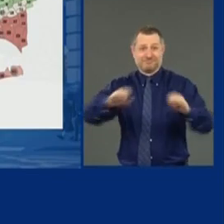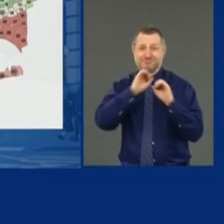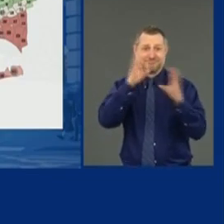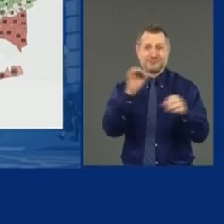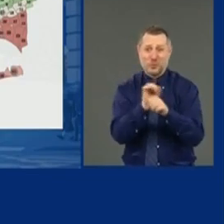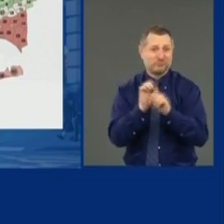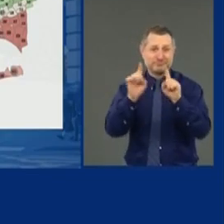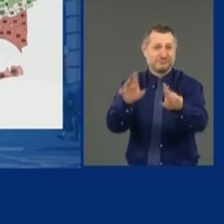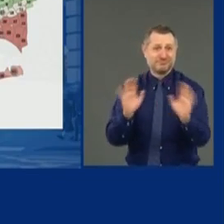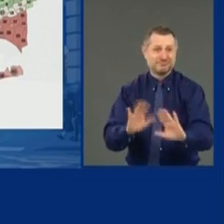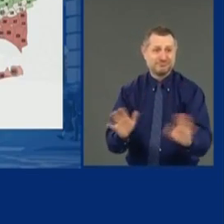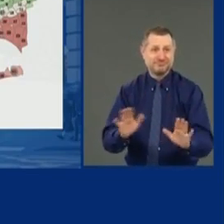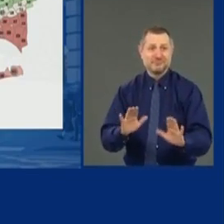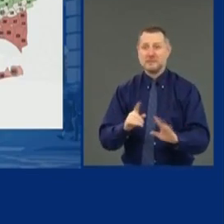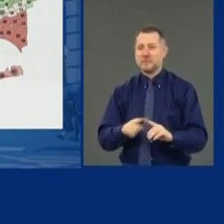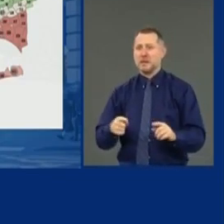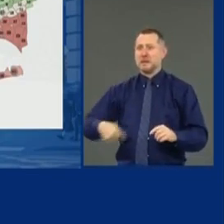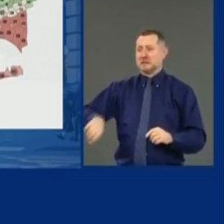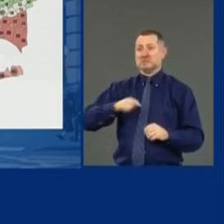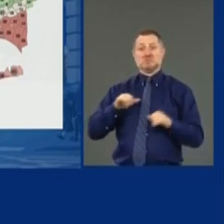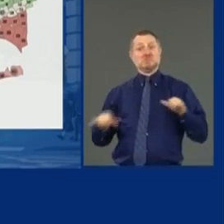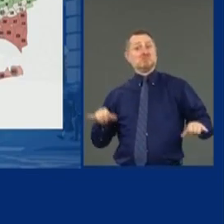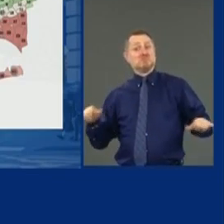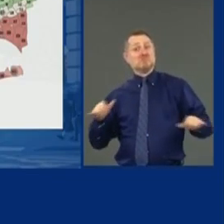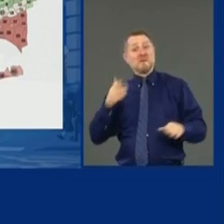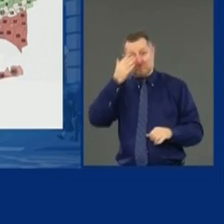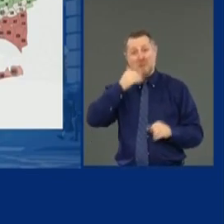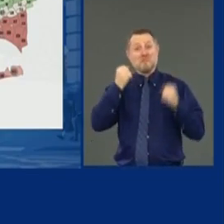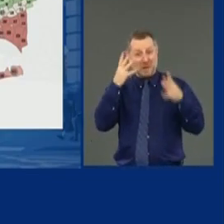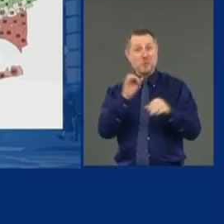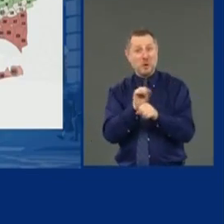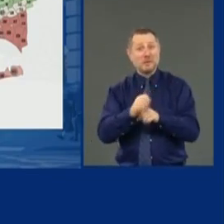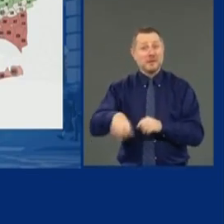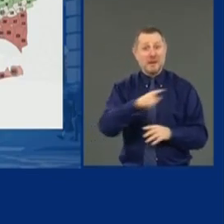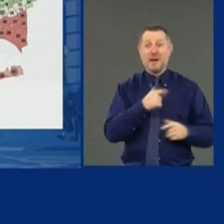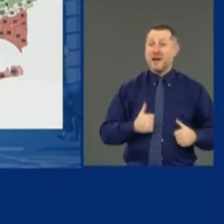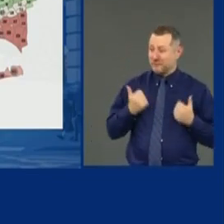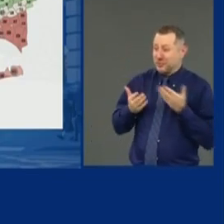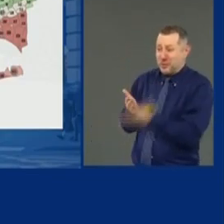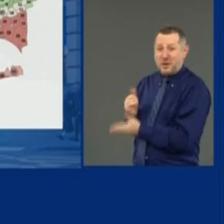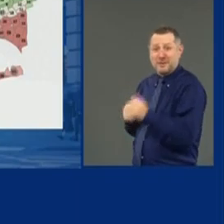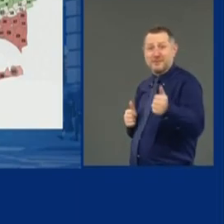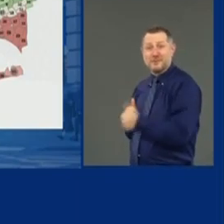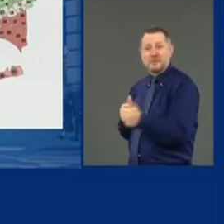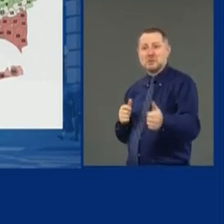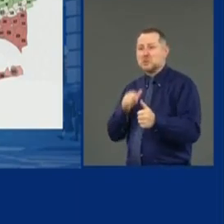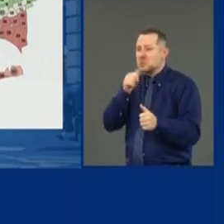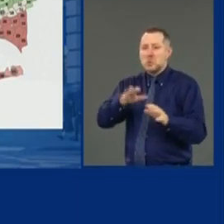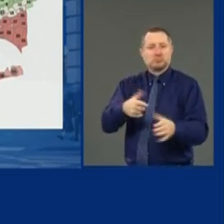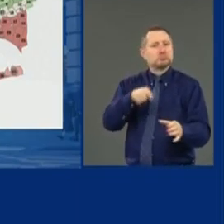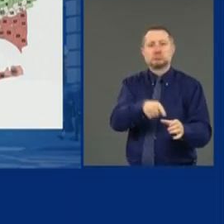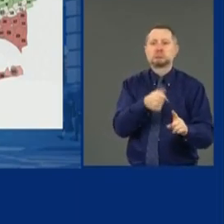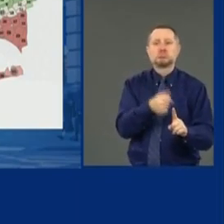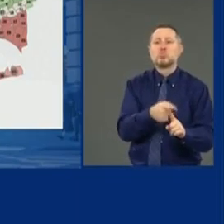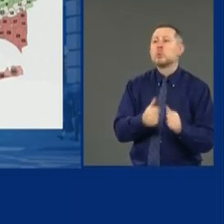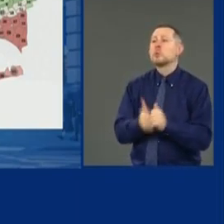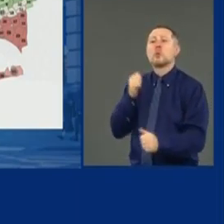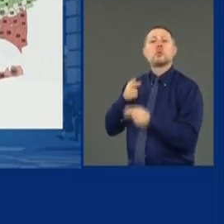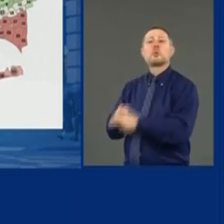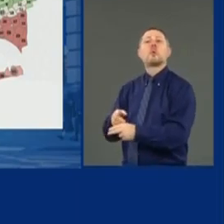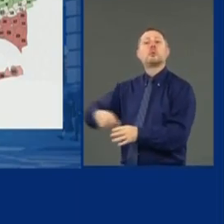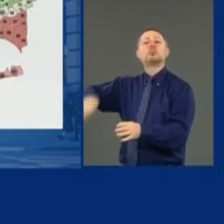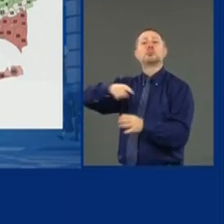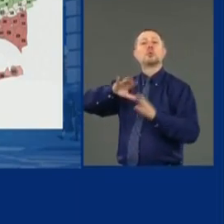they're not the essential workers. It's more from what we call community spread. It's